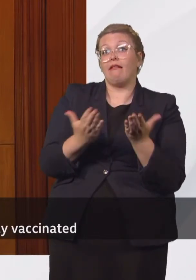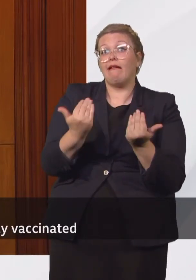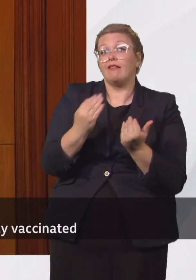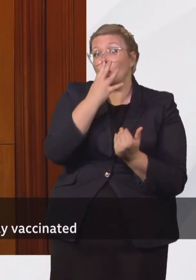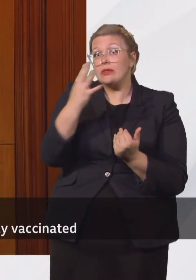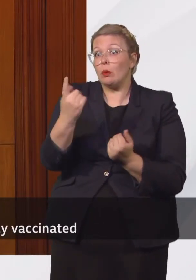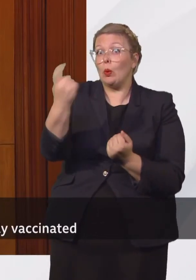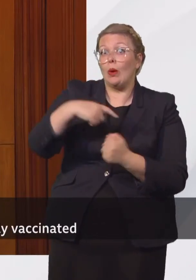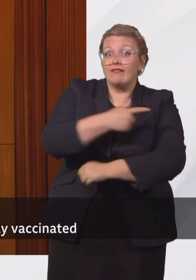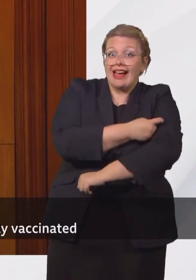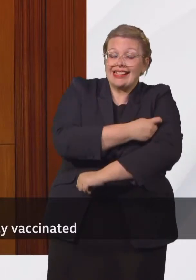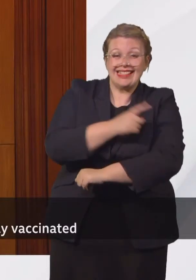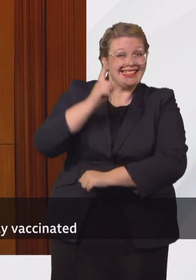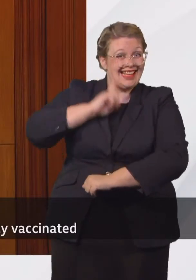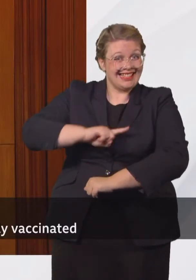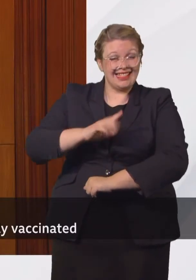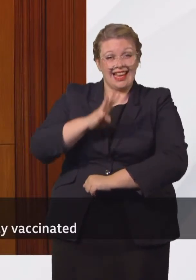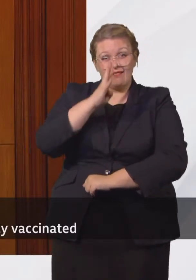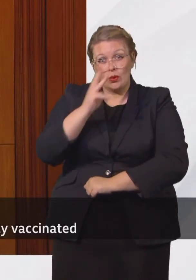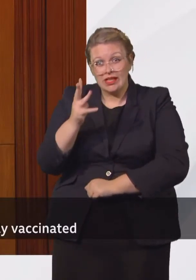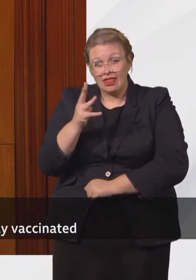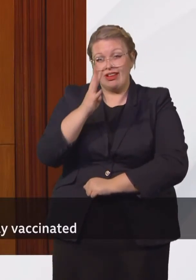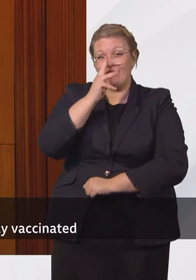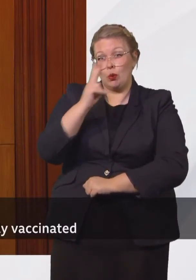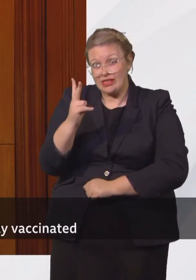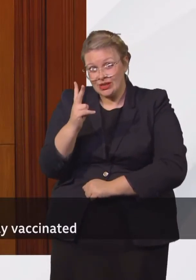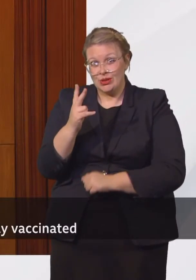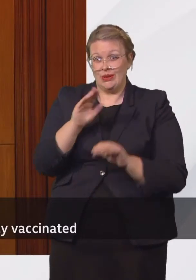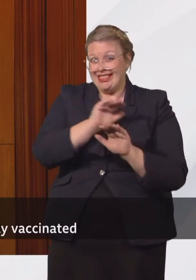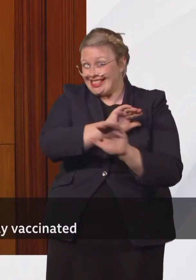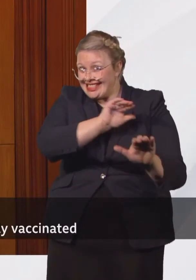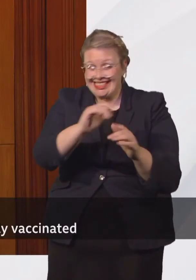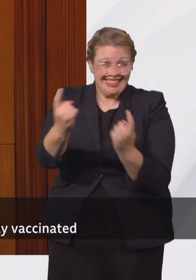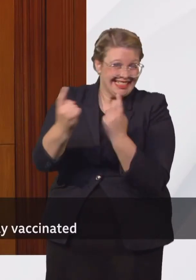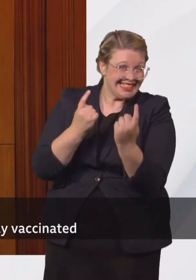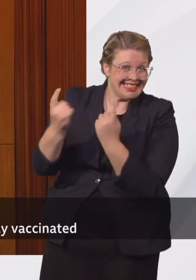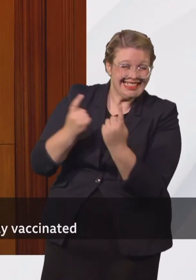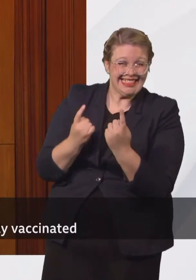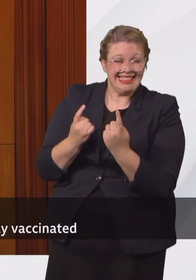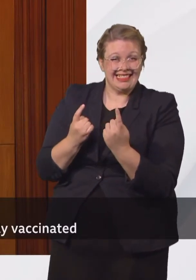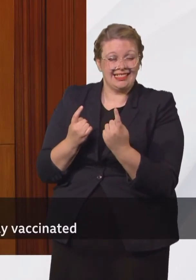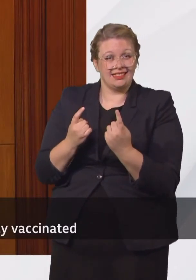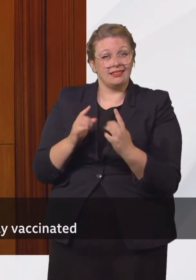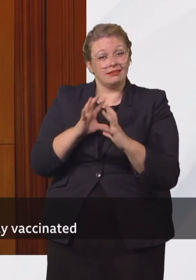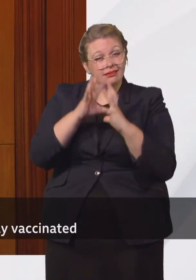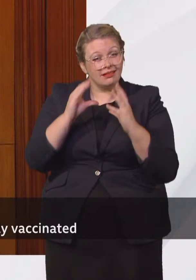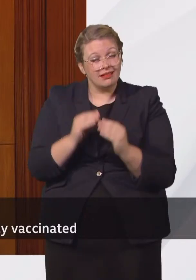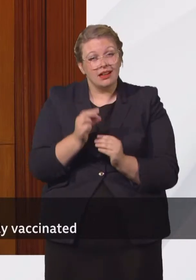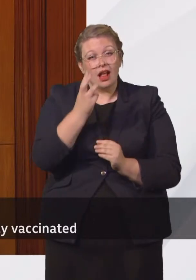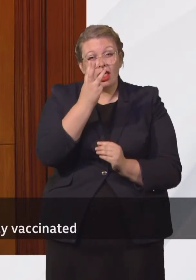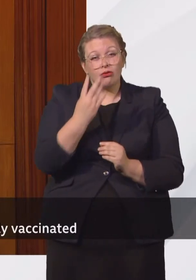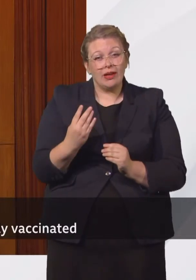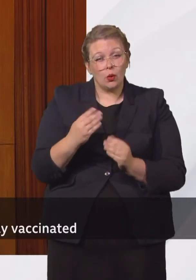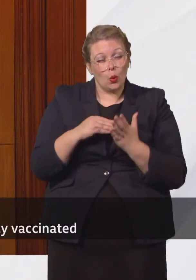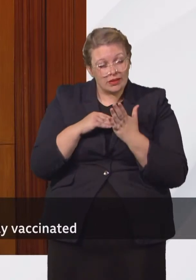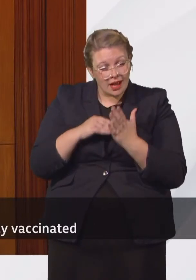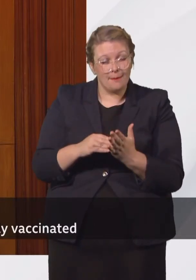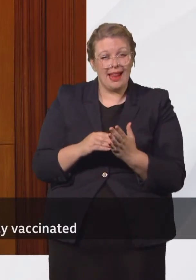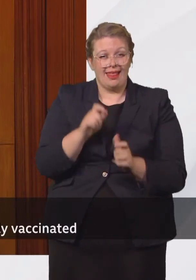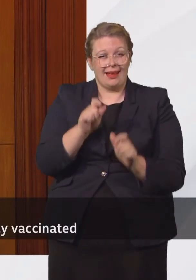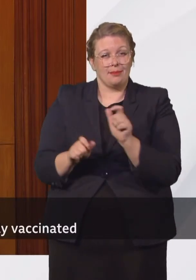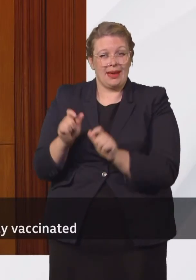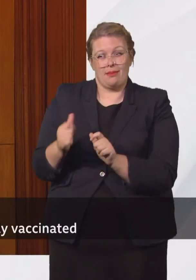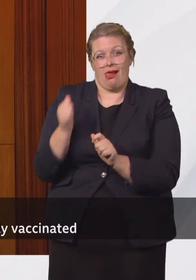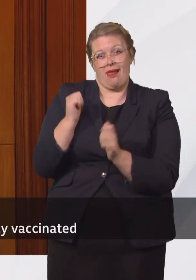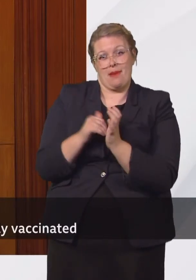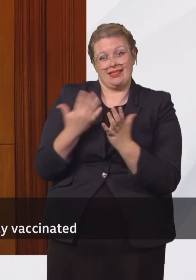42-year-olds yesterday. Nearly 750,000 people booked their appointments from Monday alone.